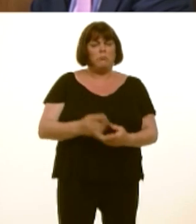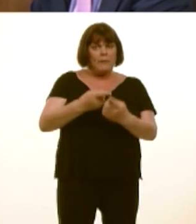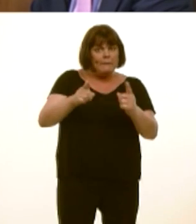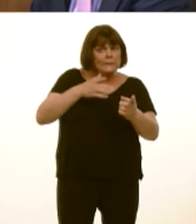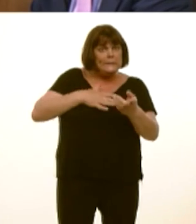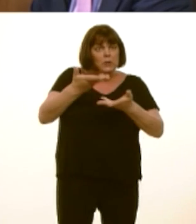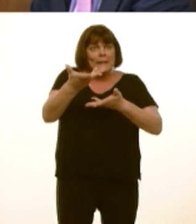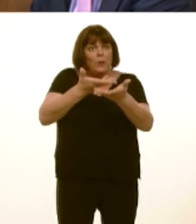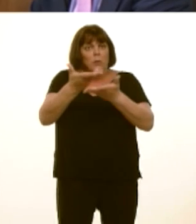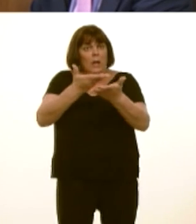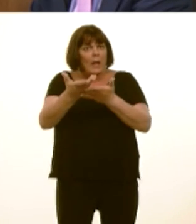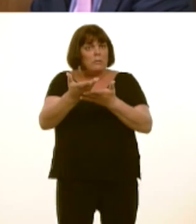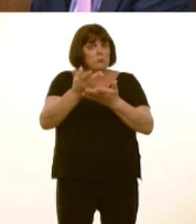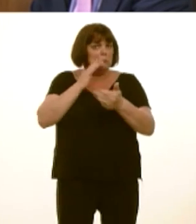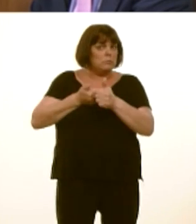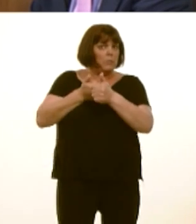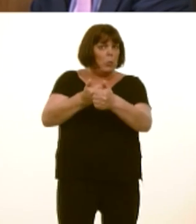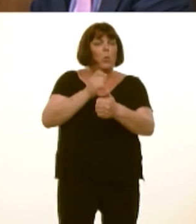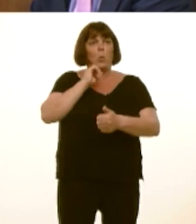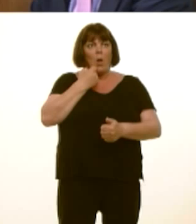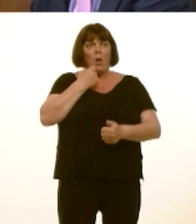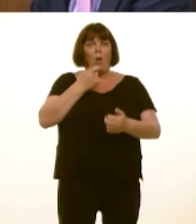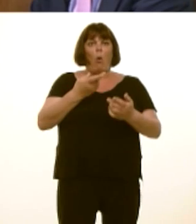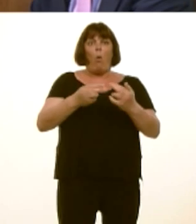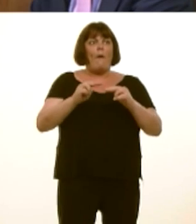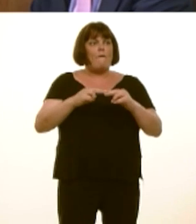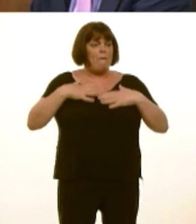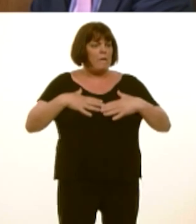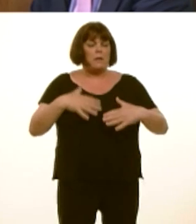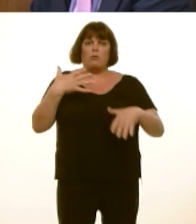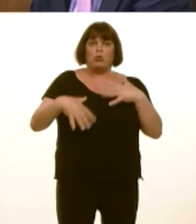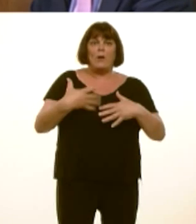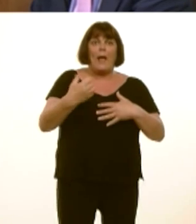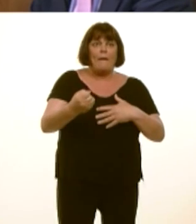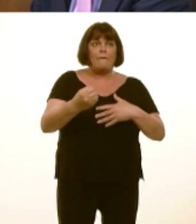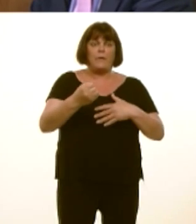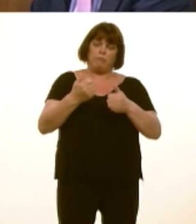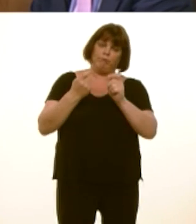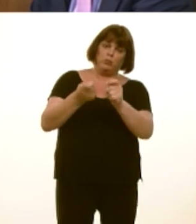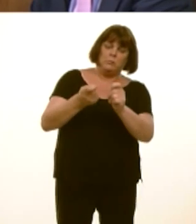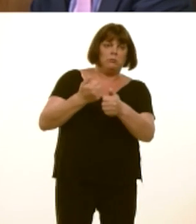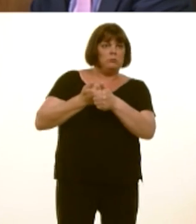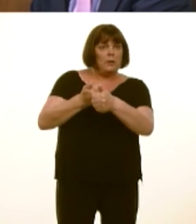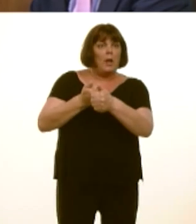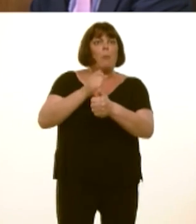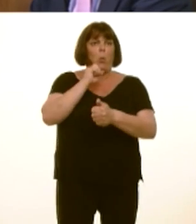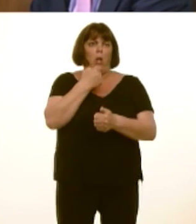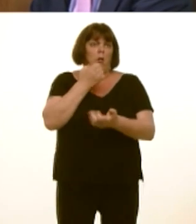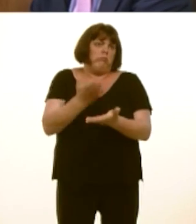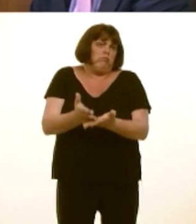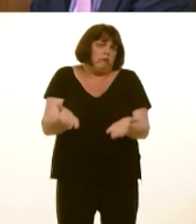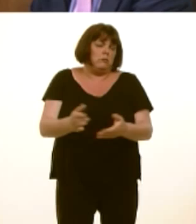counselling, perhaps, in the future, and any help with any physical injuries, as members would expect. But at this moment in